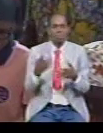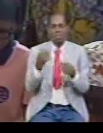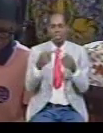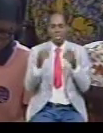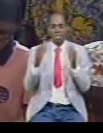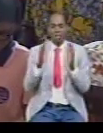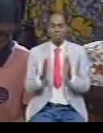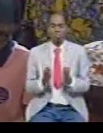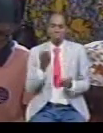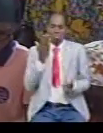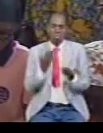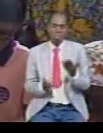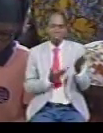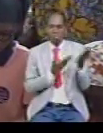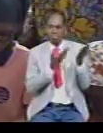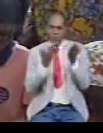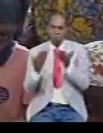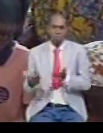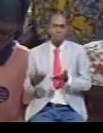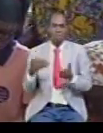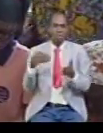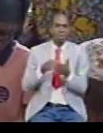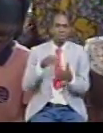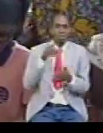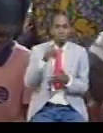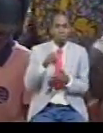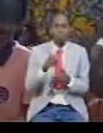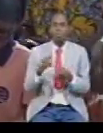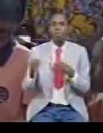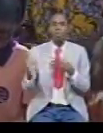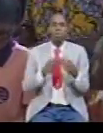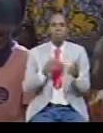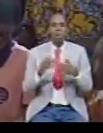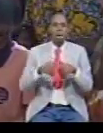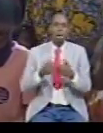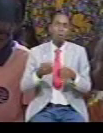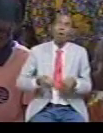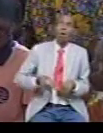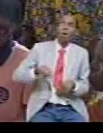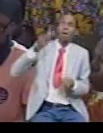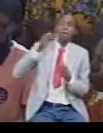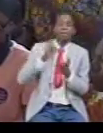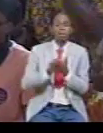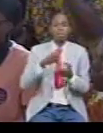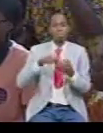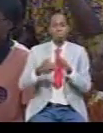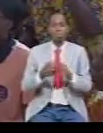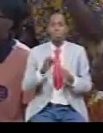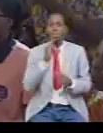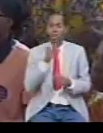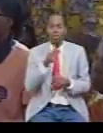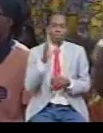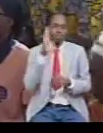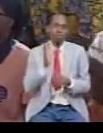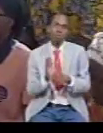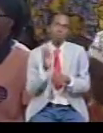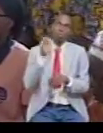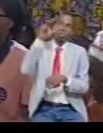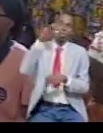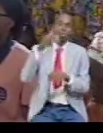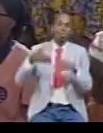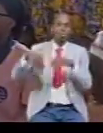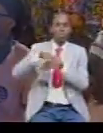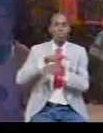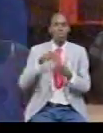enemy might trace up, like a hurdle, no matter how high it is, you will jump over it. You will